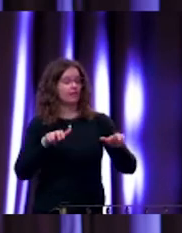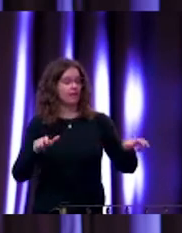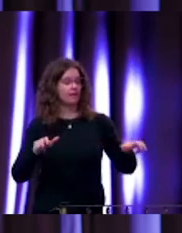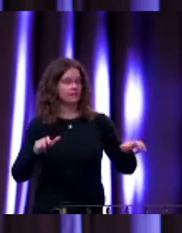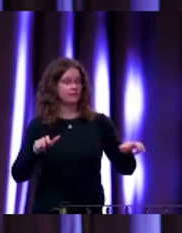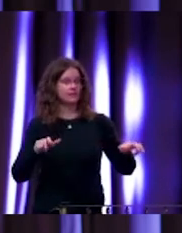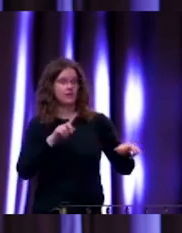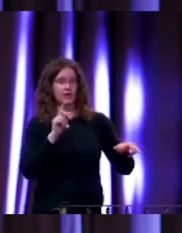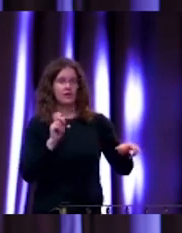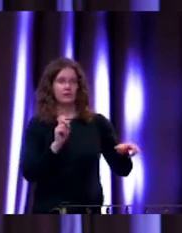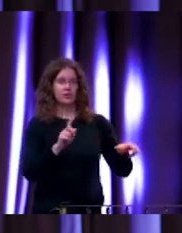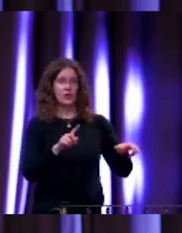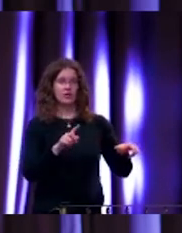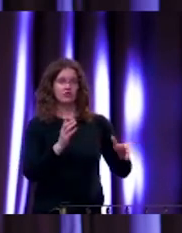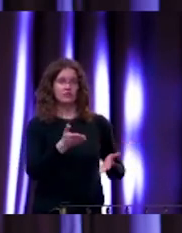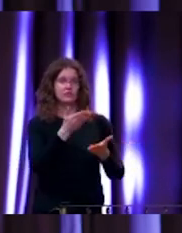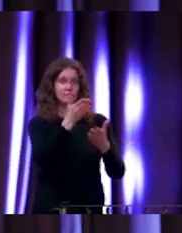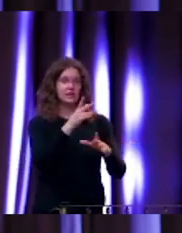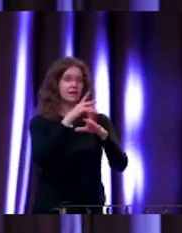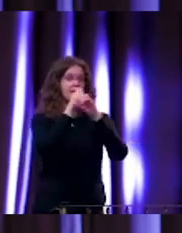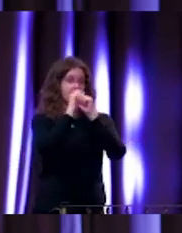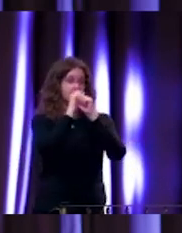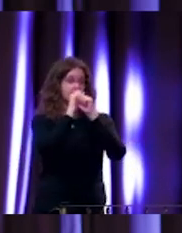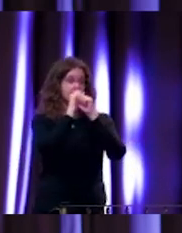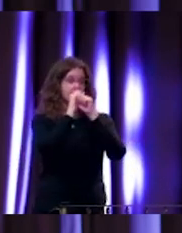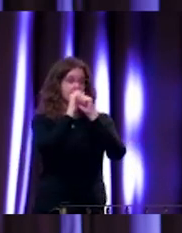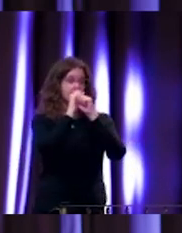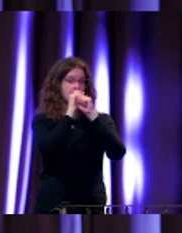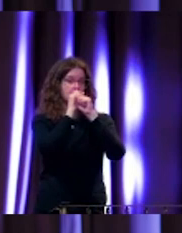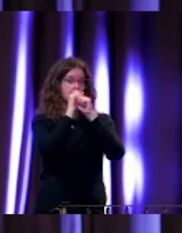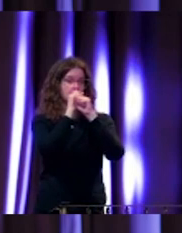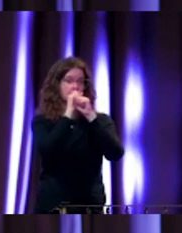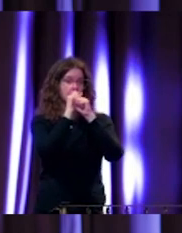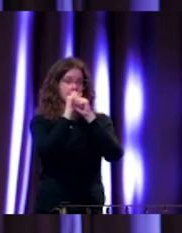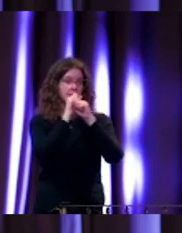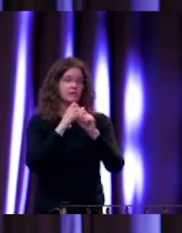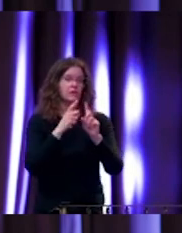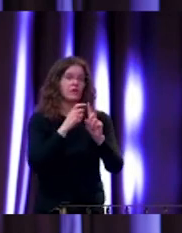but what have you learned from the arts organizations you've helped support?